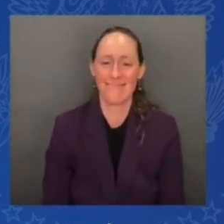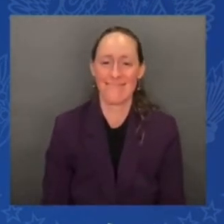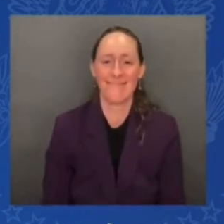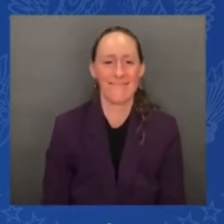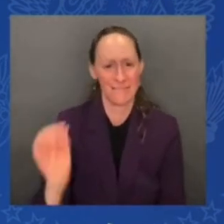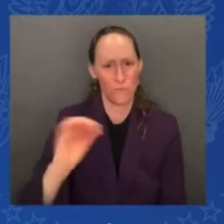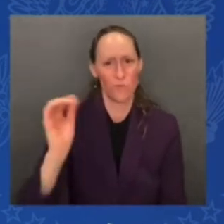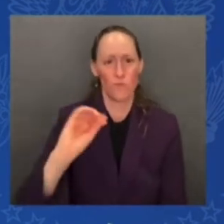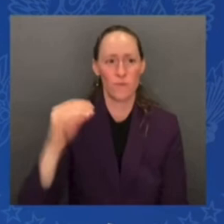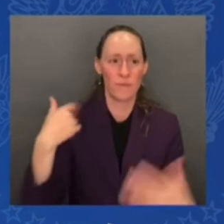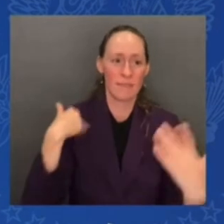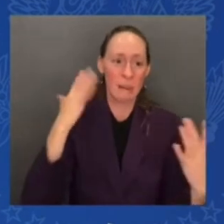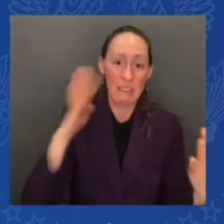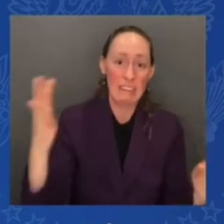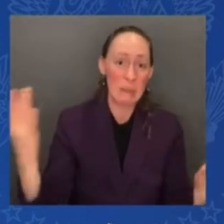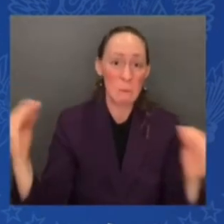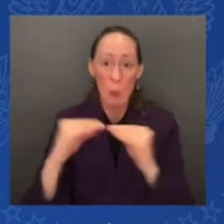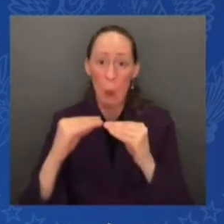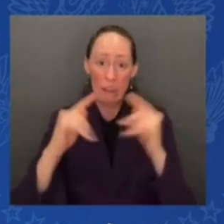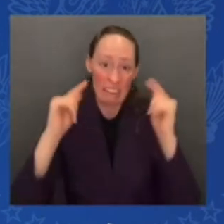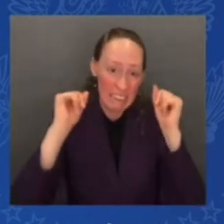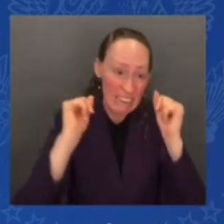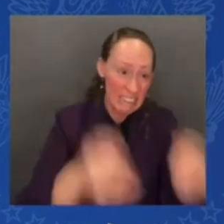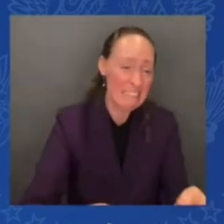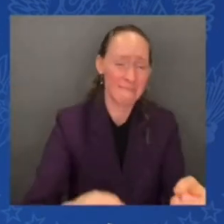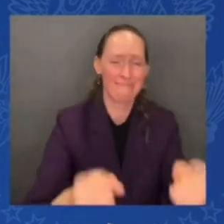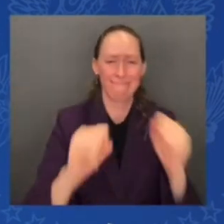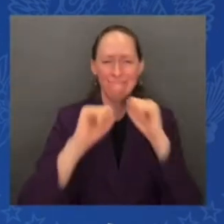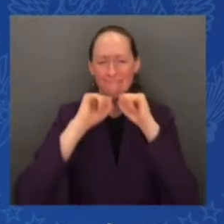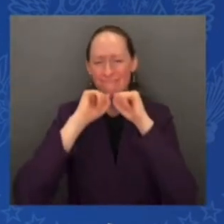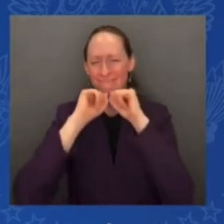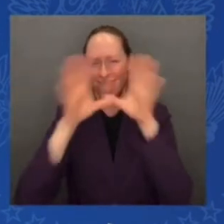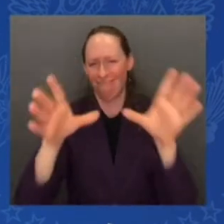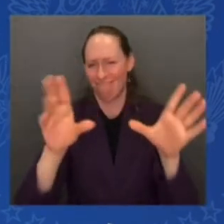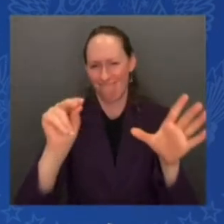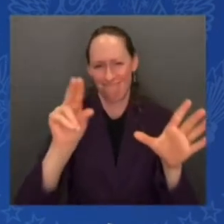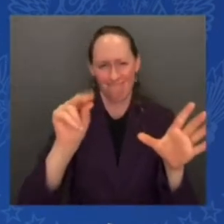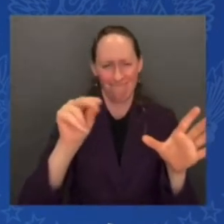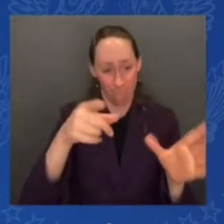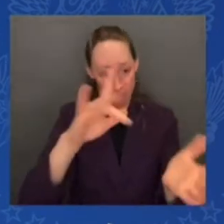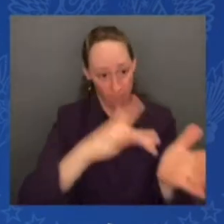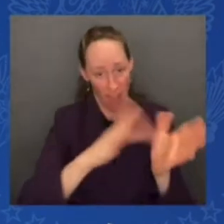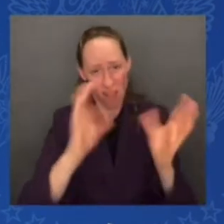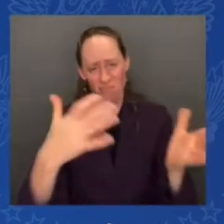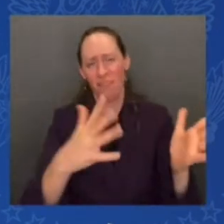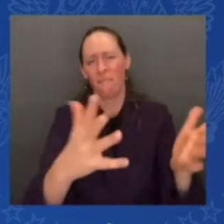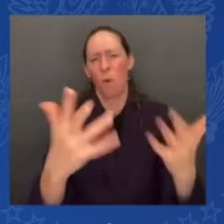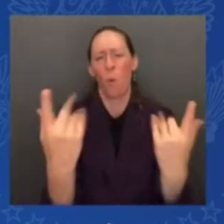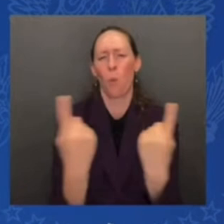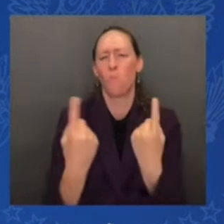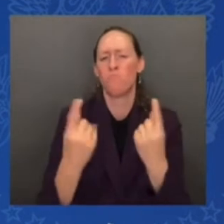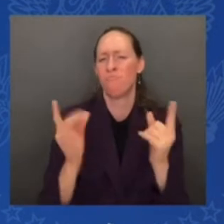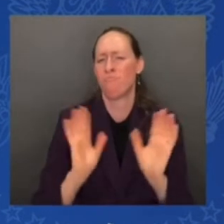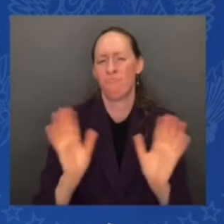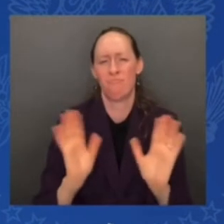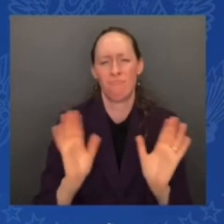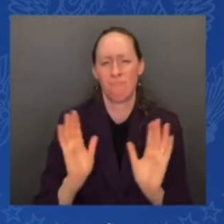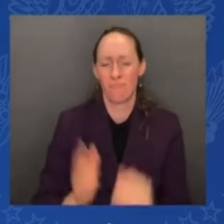this process, I cut the federal budget in 2 years by $1.7 trillion.